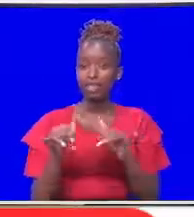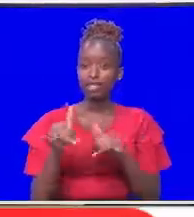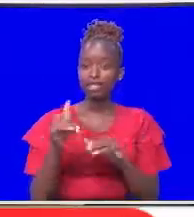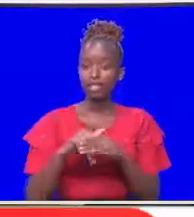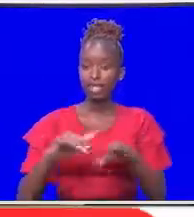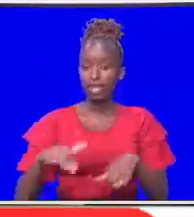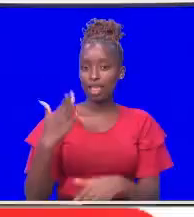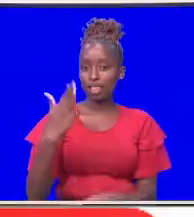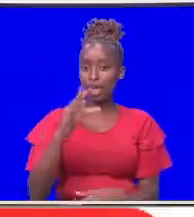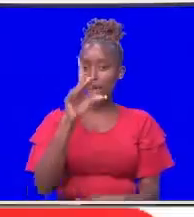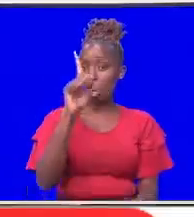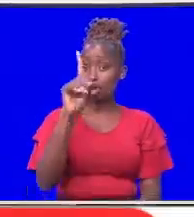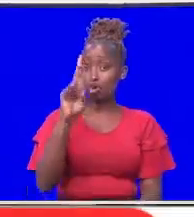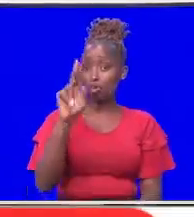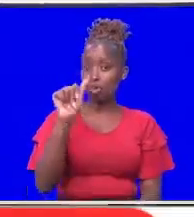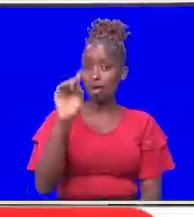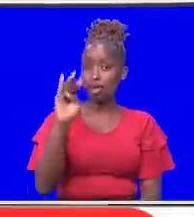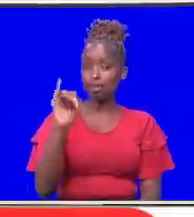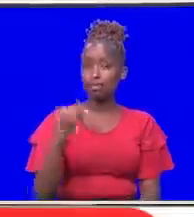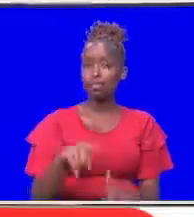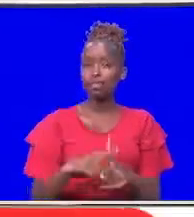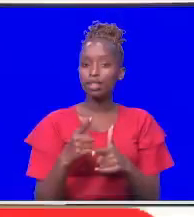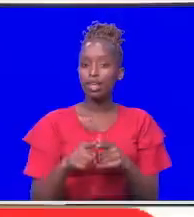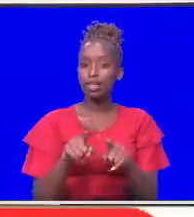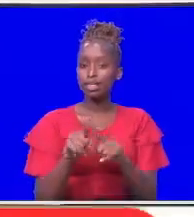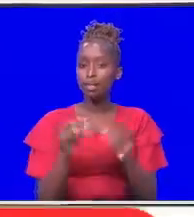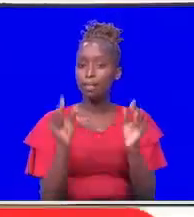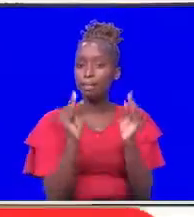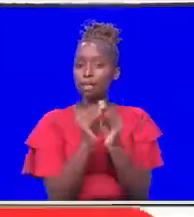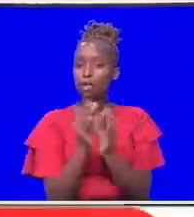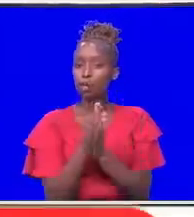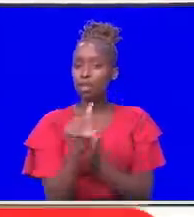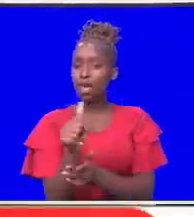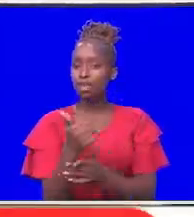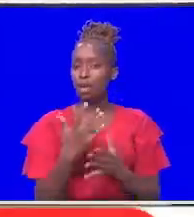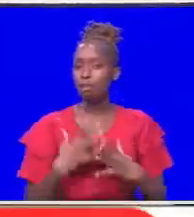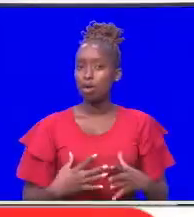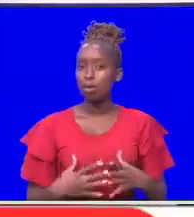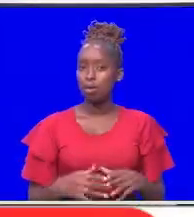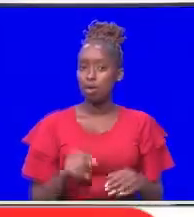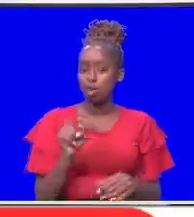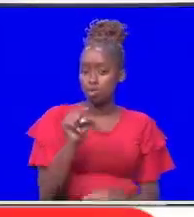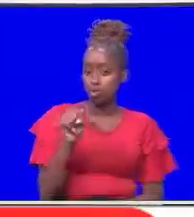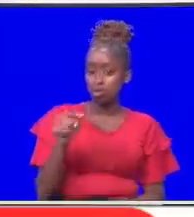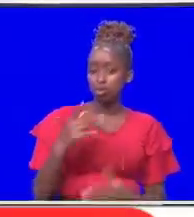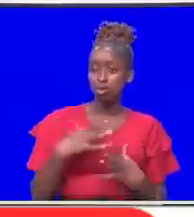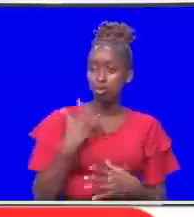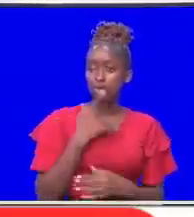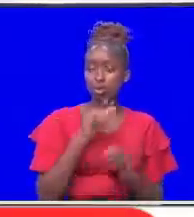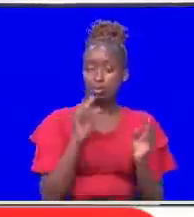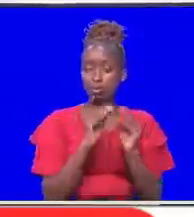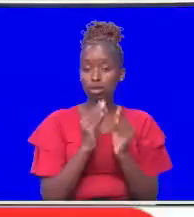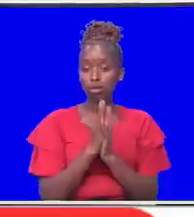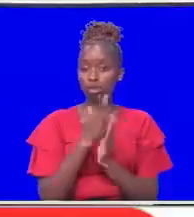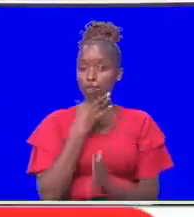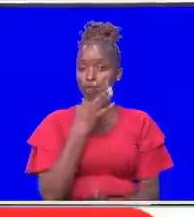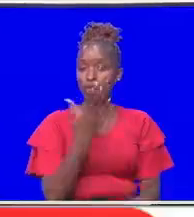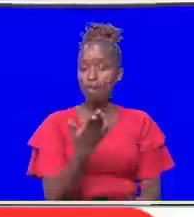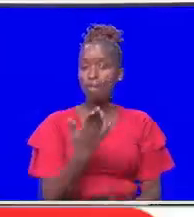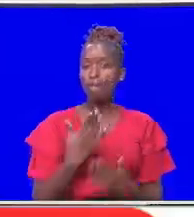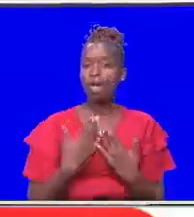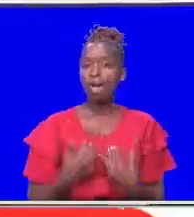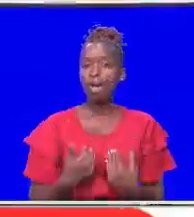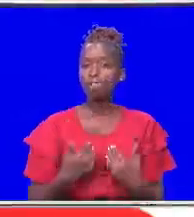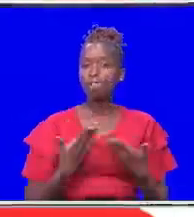Dubai, na alikutana na watu wengine huko Dubai. Na wale alikutana nao Dubai, ndio wanampoteza